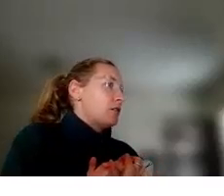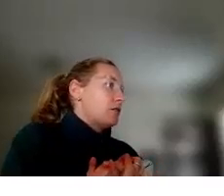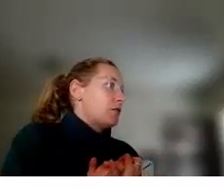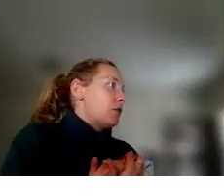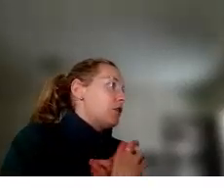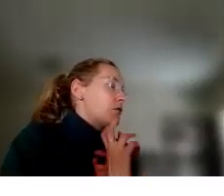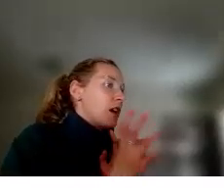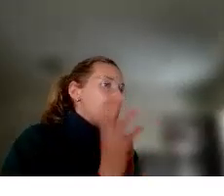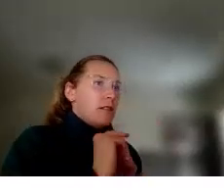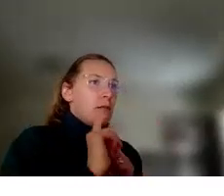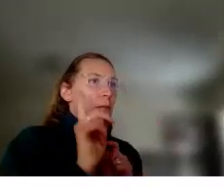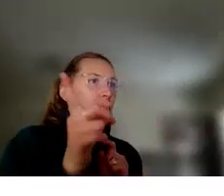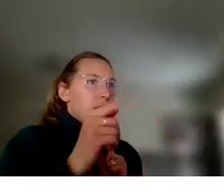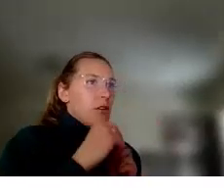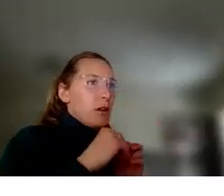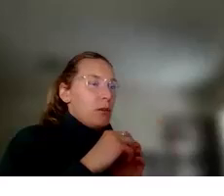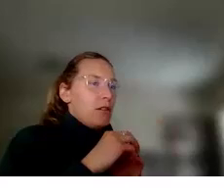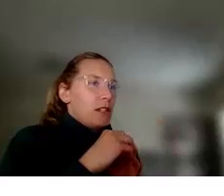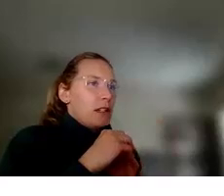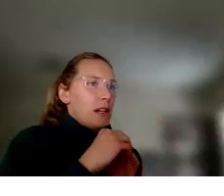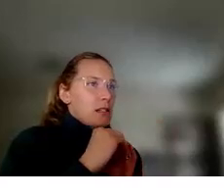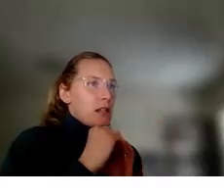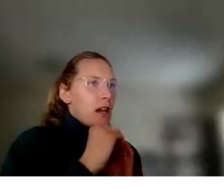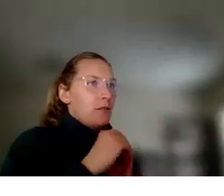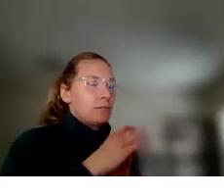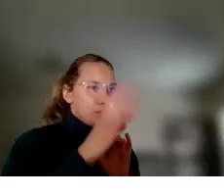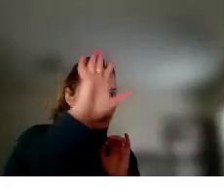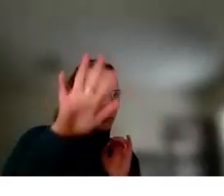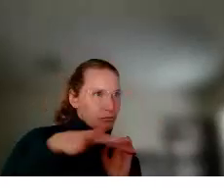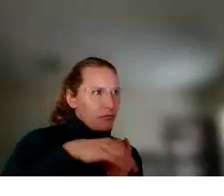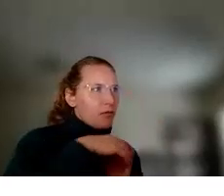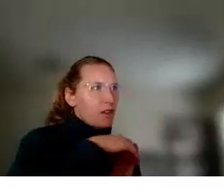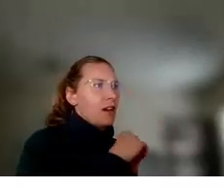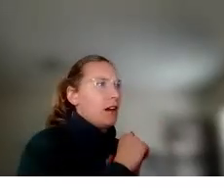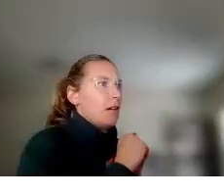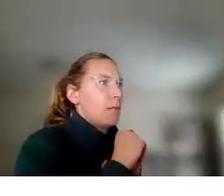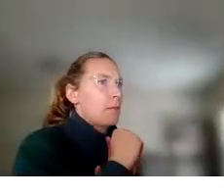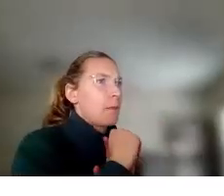is, and Amanda, if you want to pivot to the next slide,